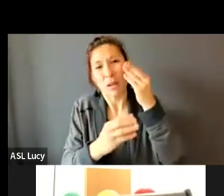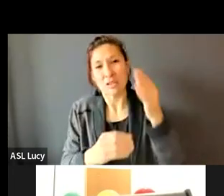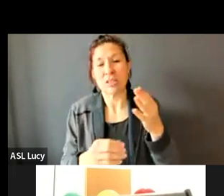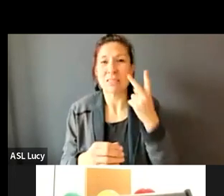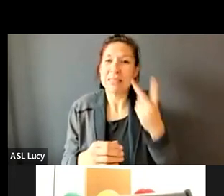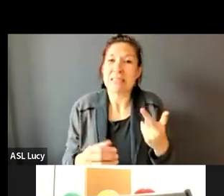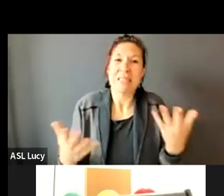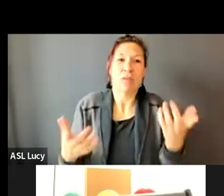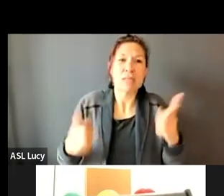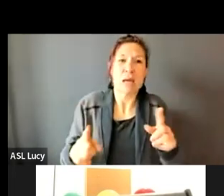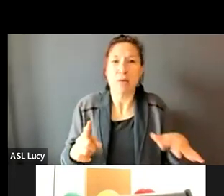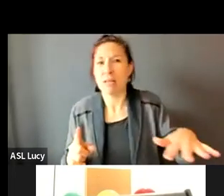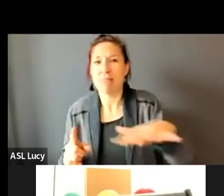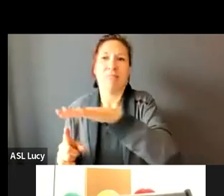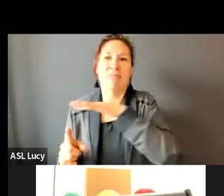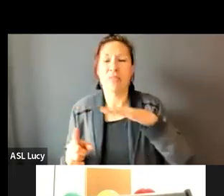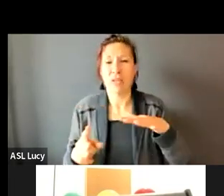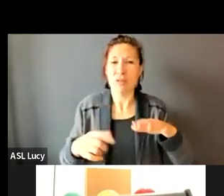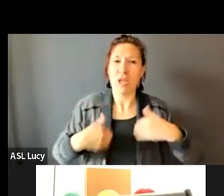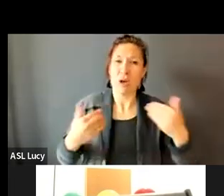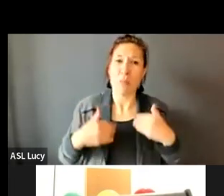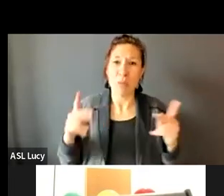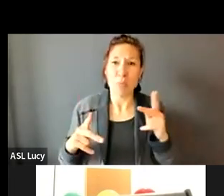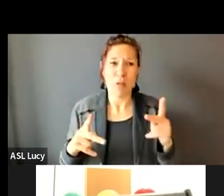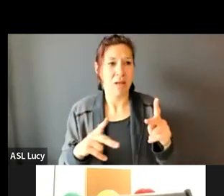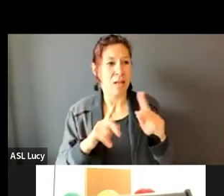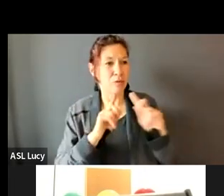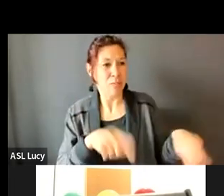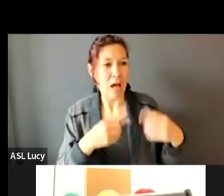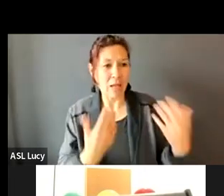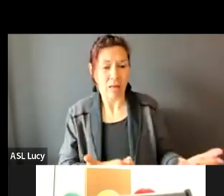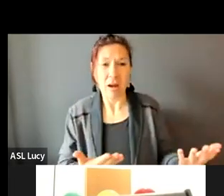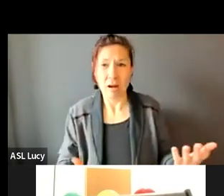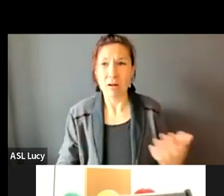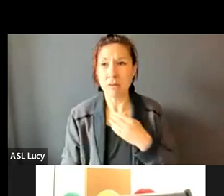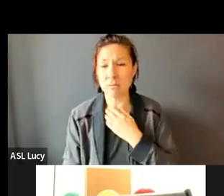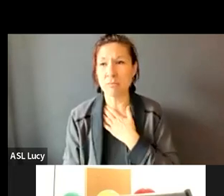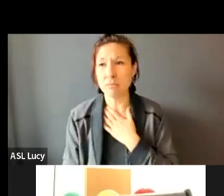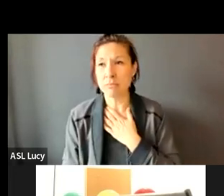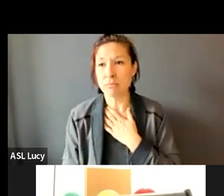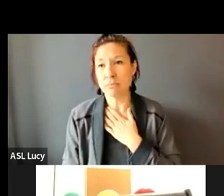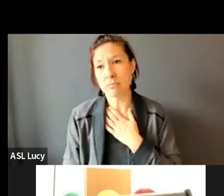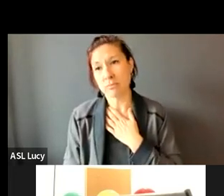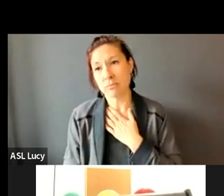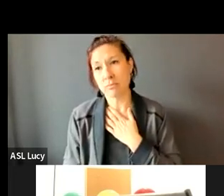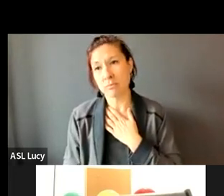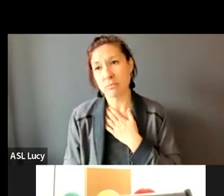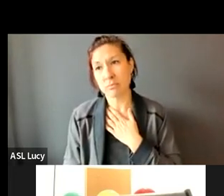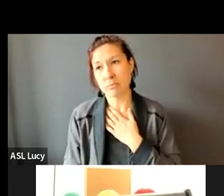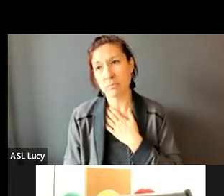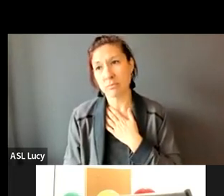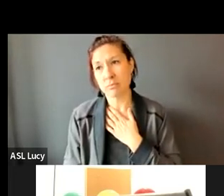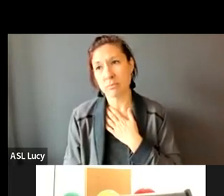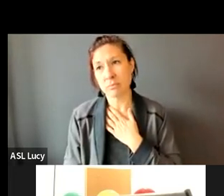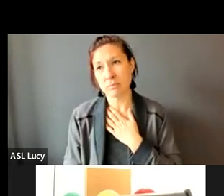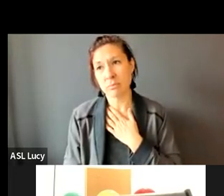are sort of happening across our youth and how best to respond to it um this is something that all cities you know participate in it's something that is